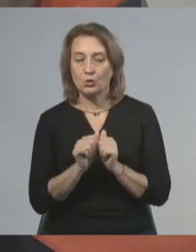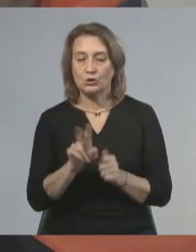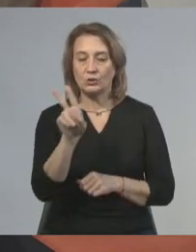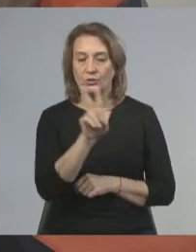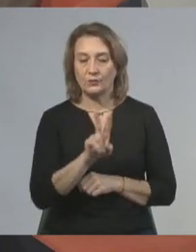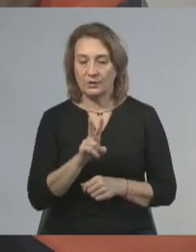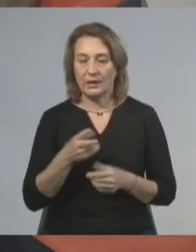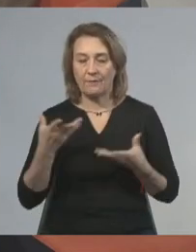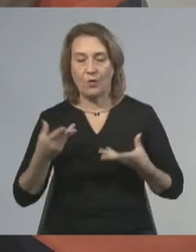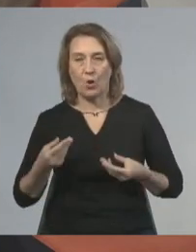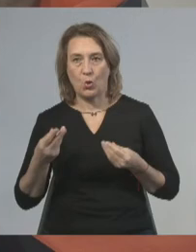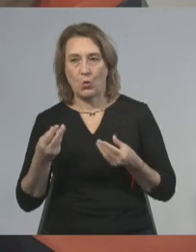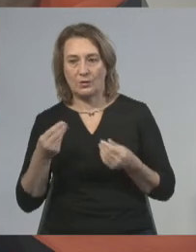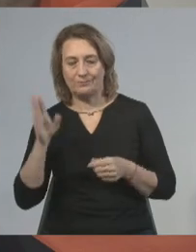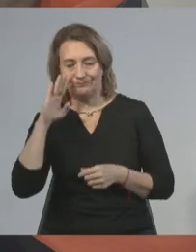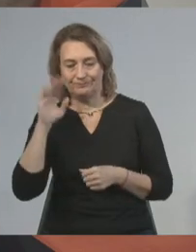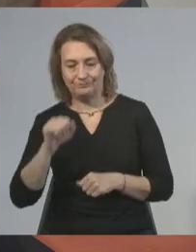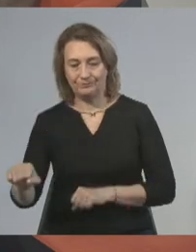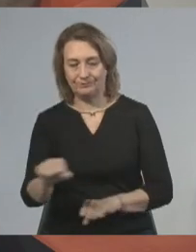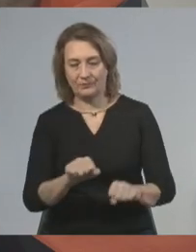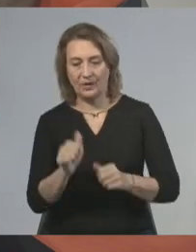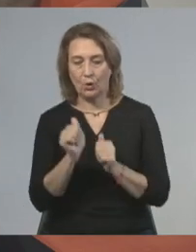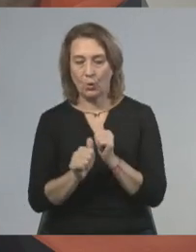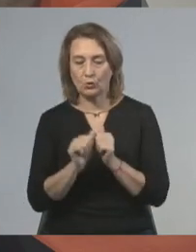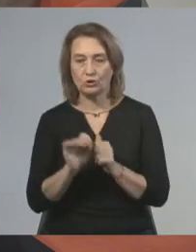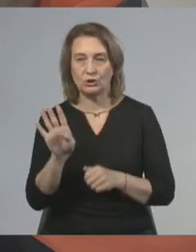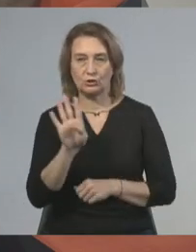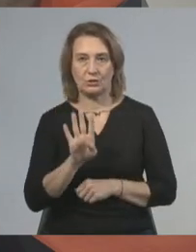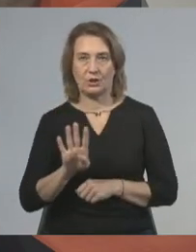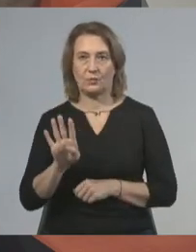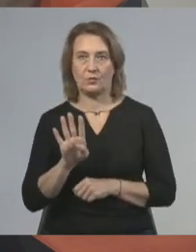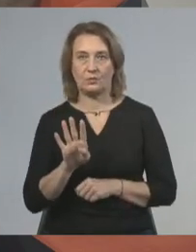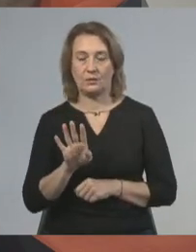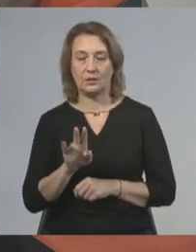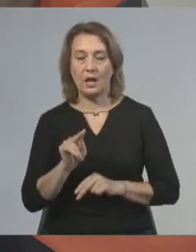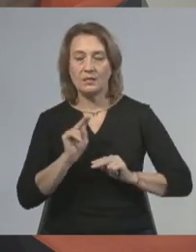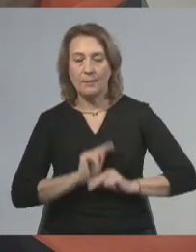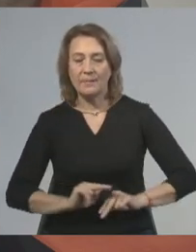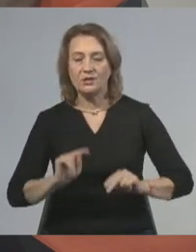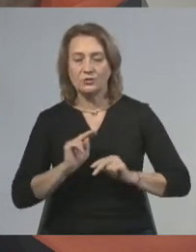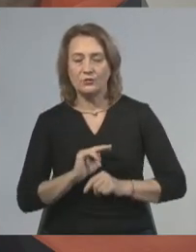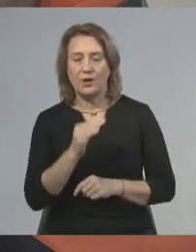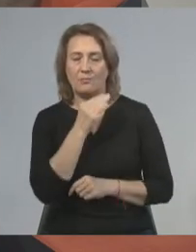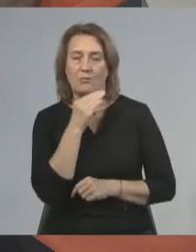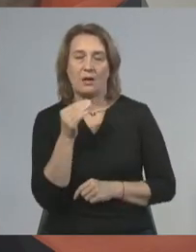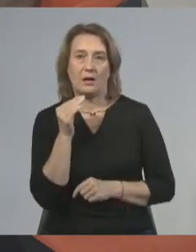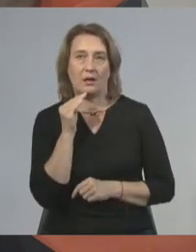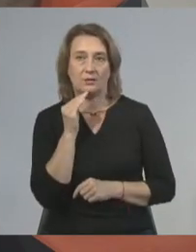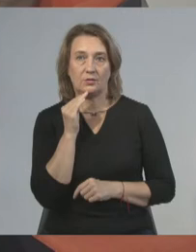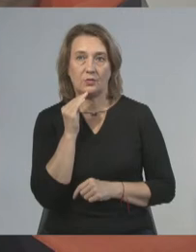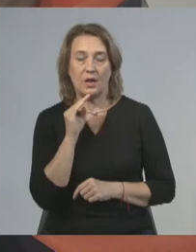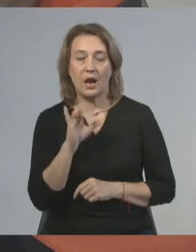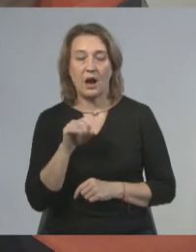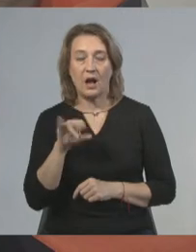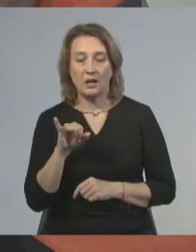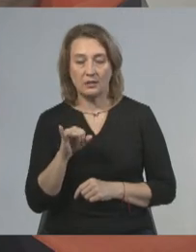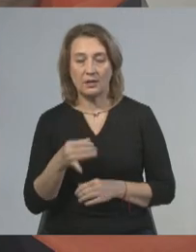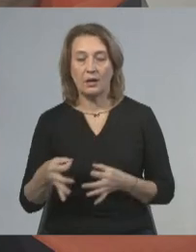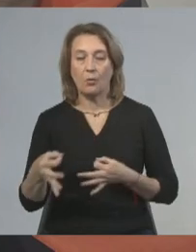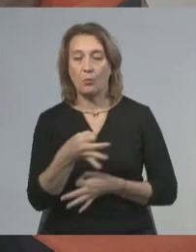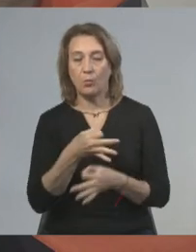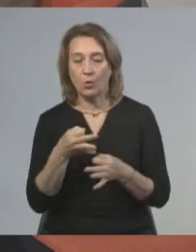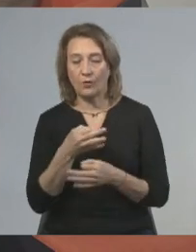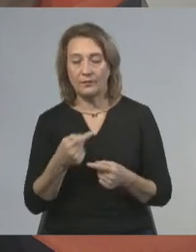cleaning the tables every two hours and cleaning the floor every four hours so we have developed many